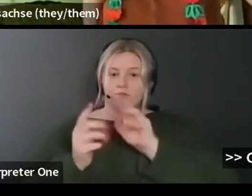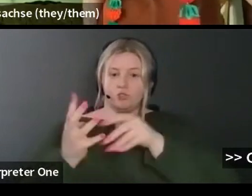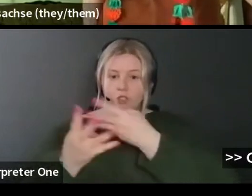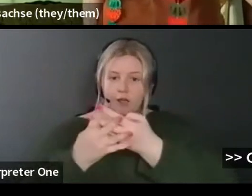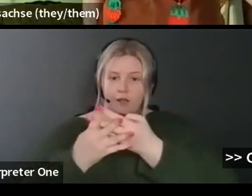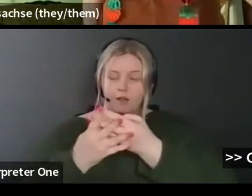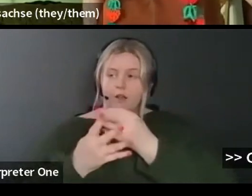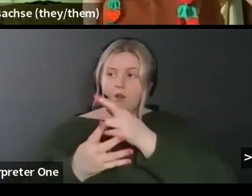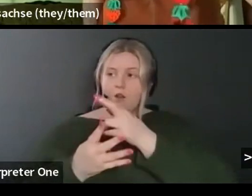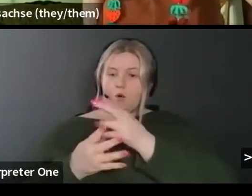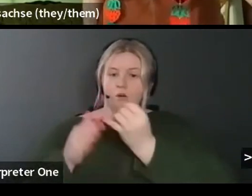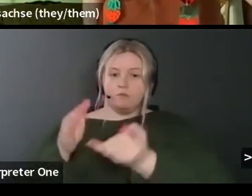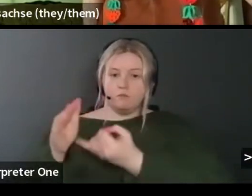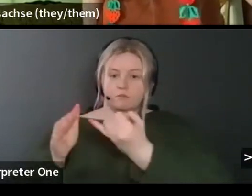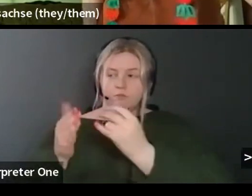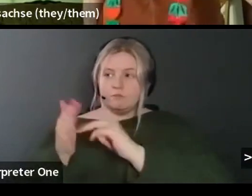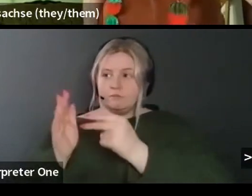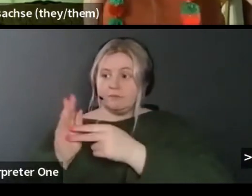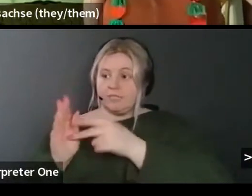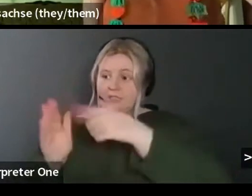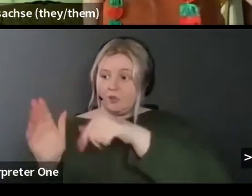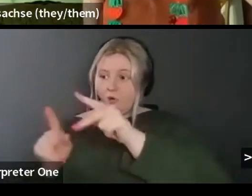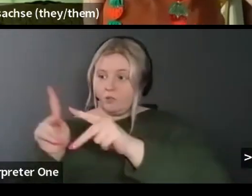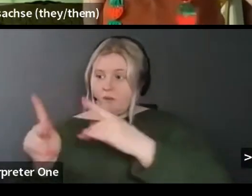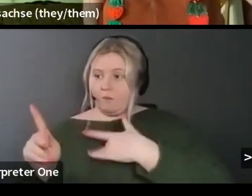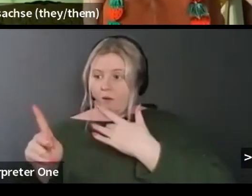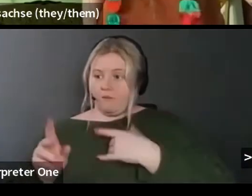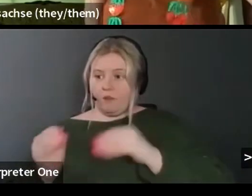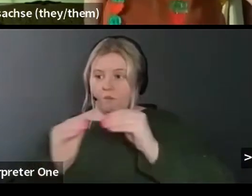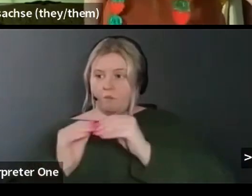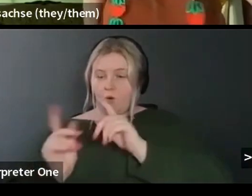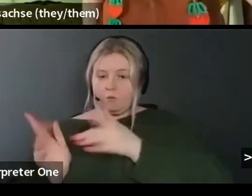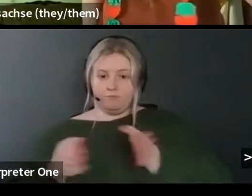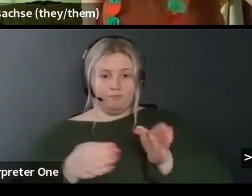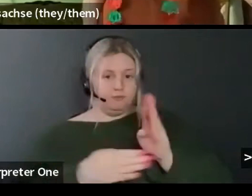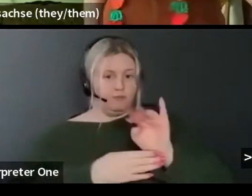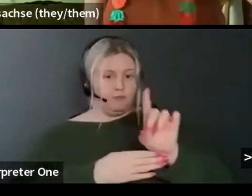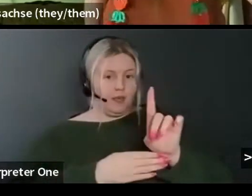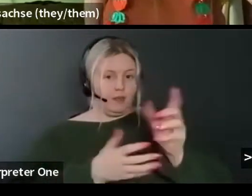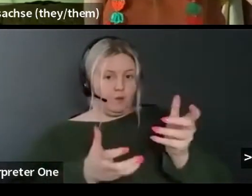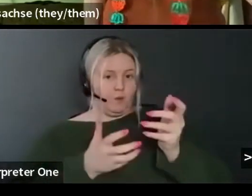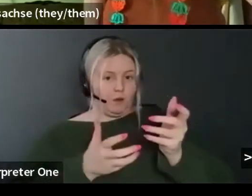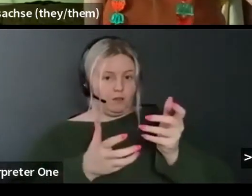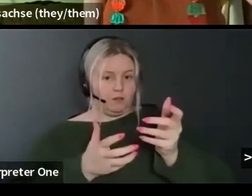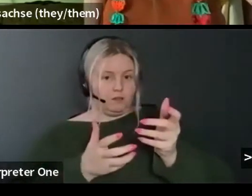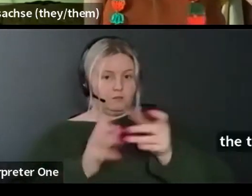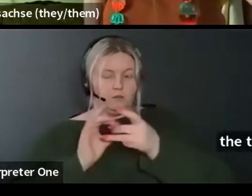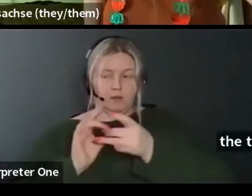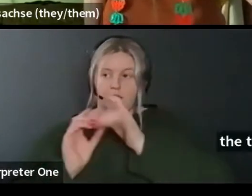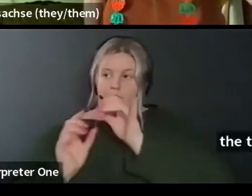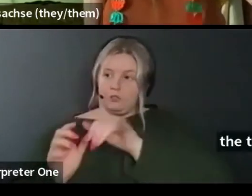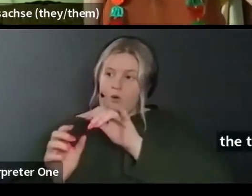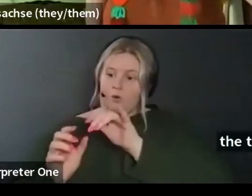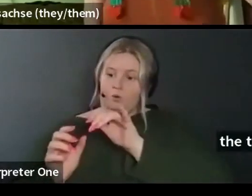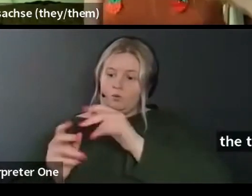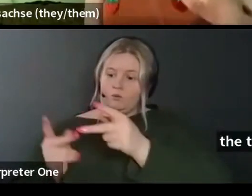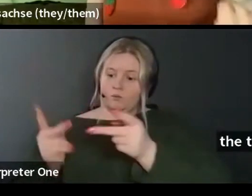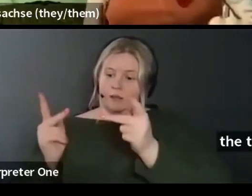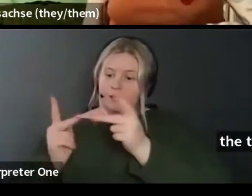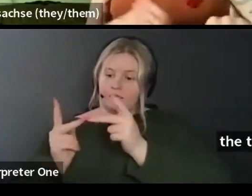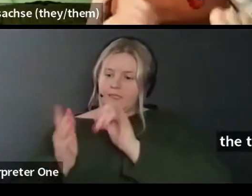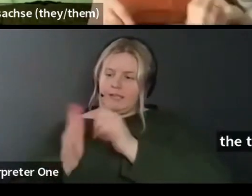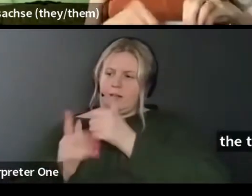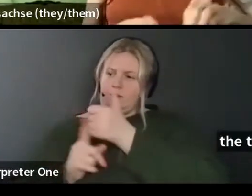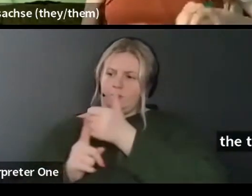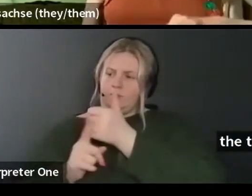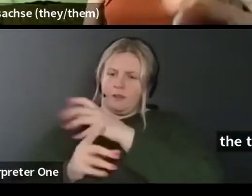confinement make MAiD more appealing, in addition to how institutions, as part of the thought on how institutions engage in death making.